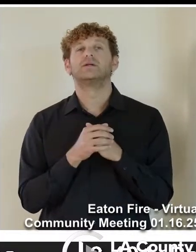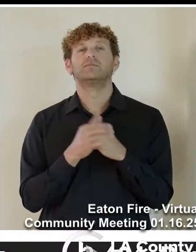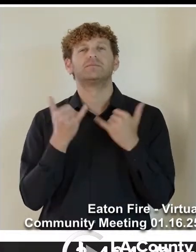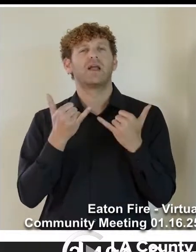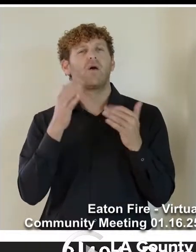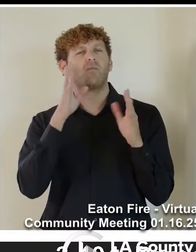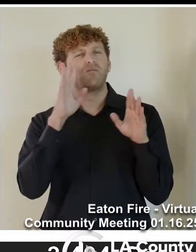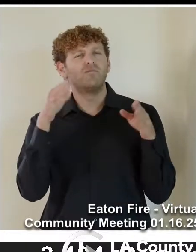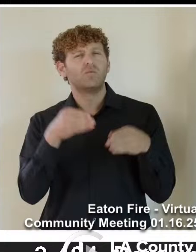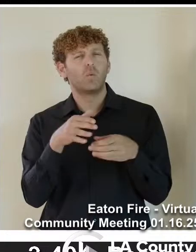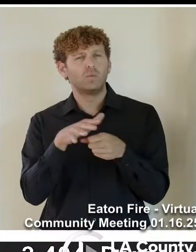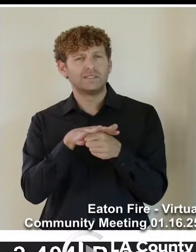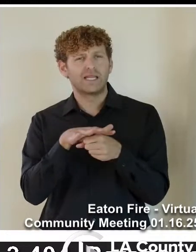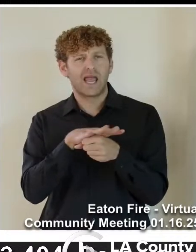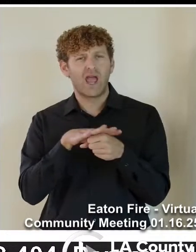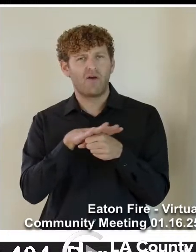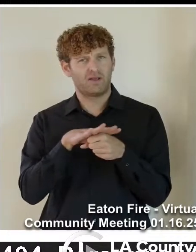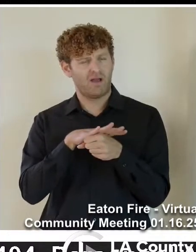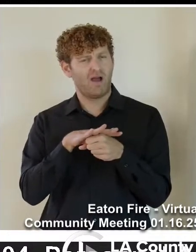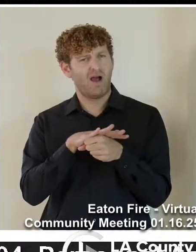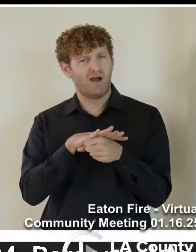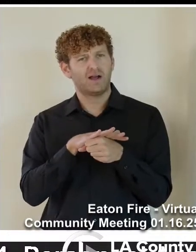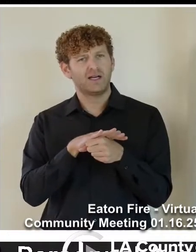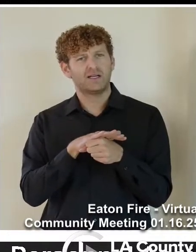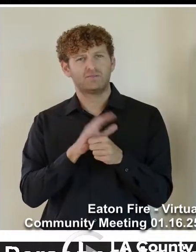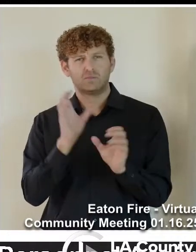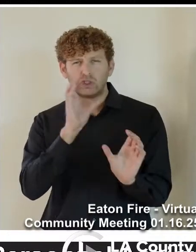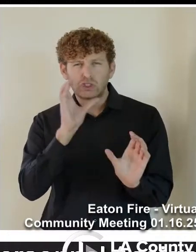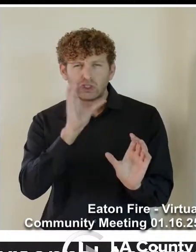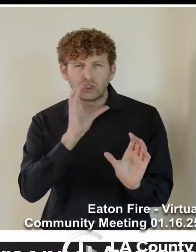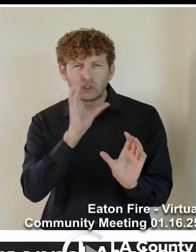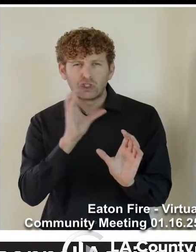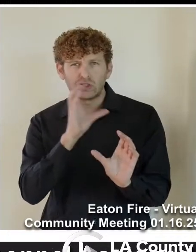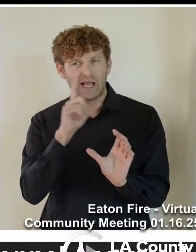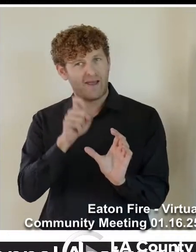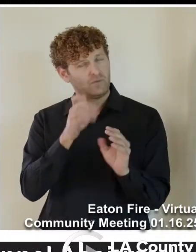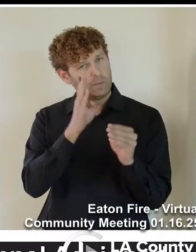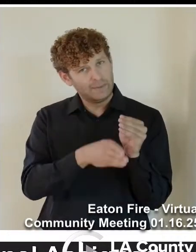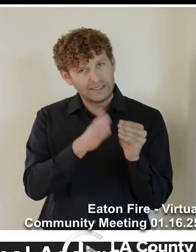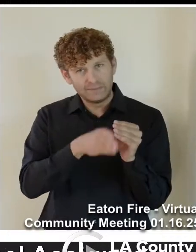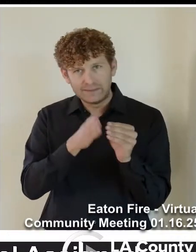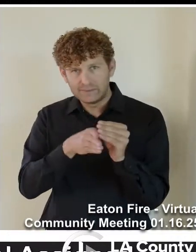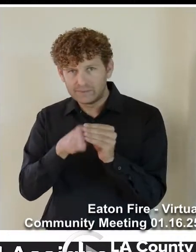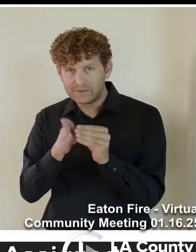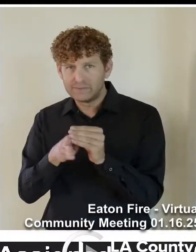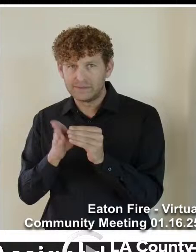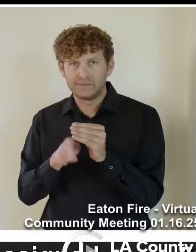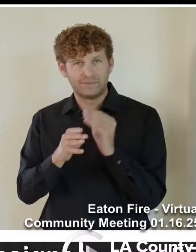areas that we still have some targeted searches to complete and get those issues mitigated and done.